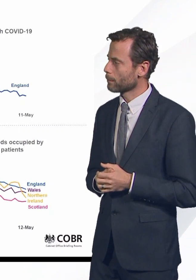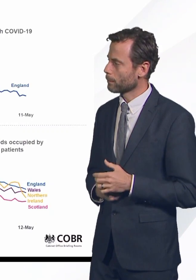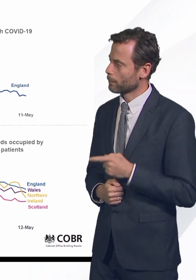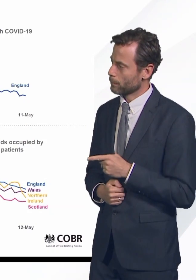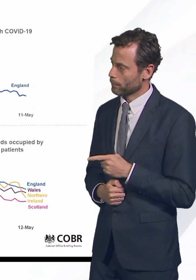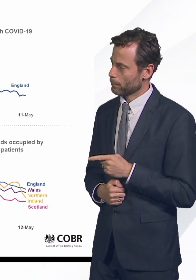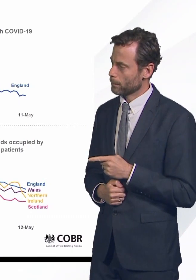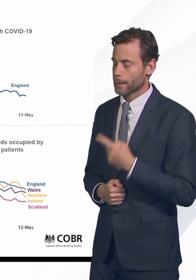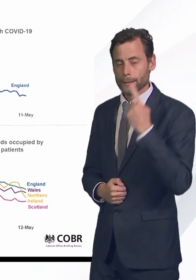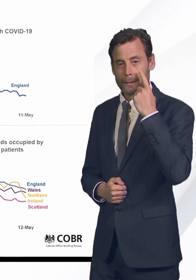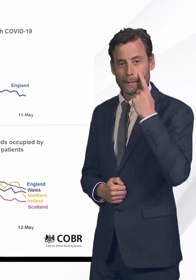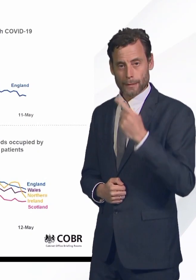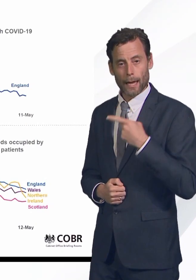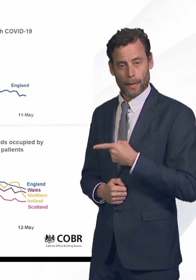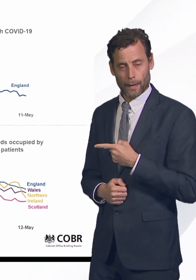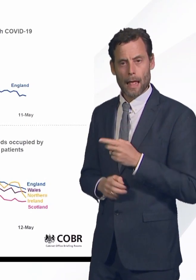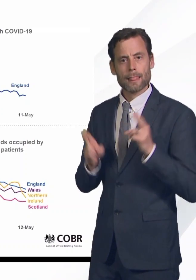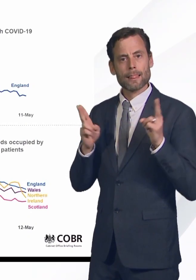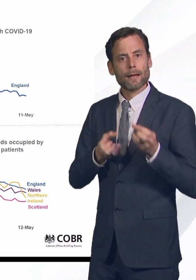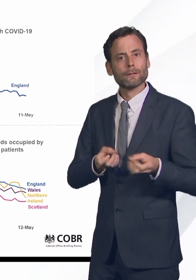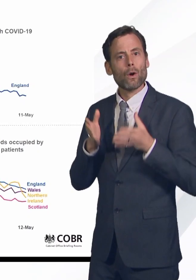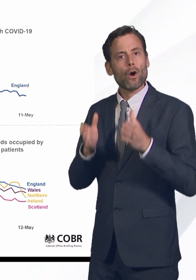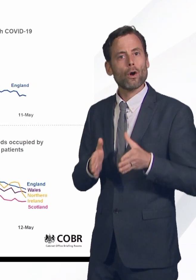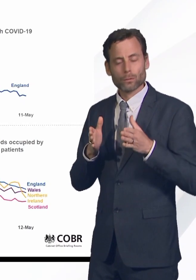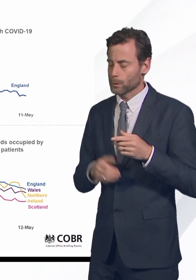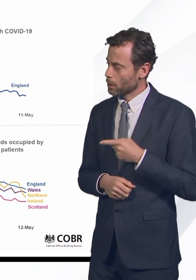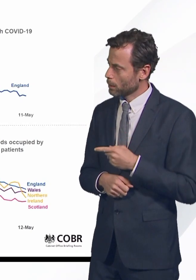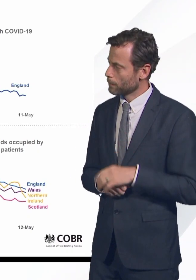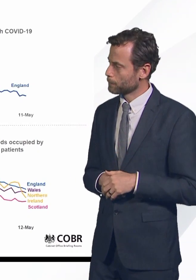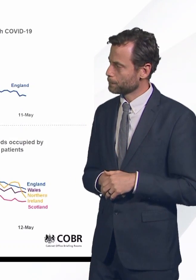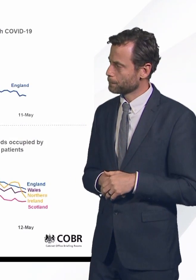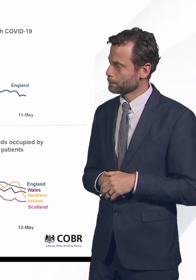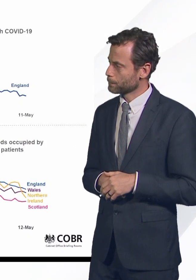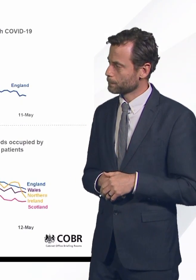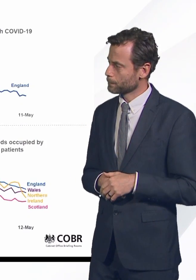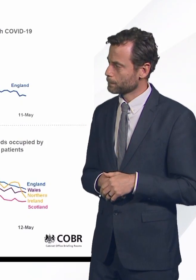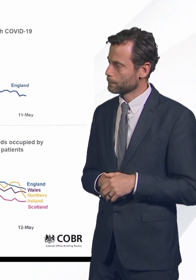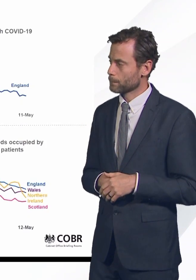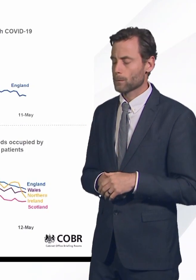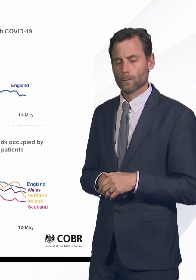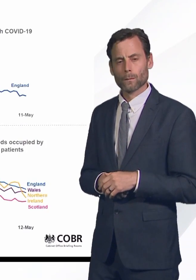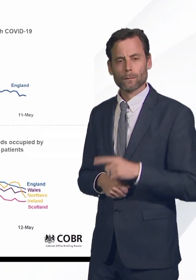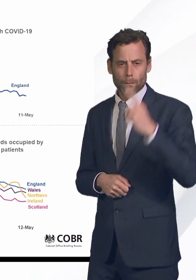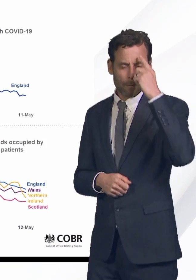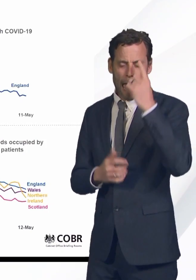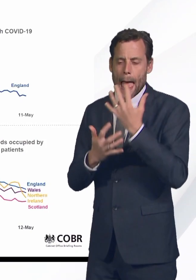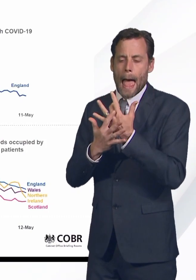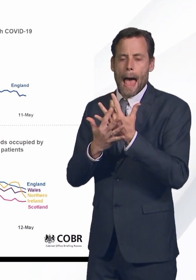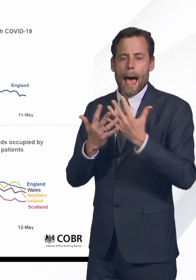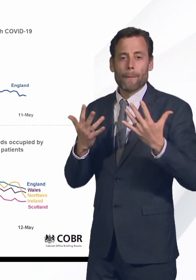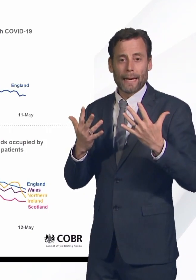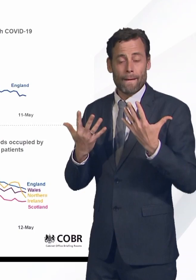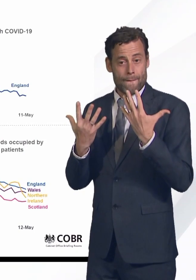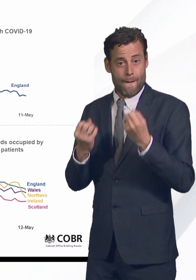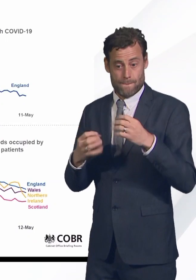fewer patients who are coming into hospital, it's a proportion of the sickest numbers of those patients who then go on to need